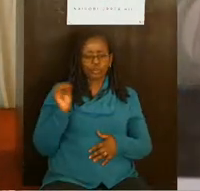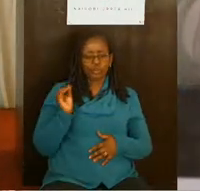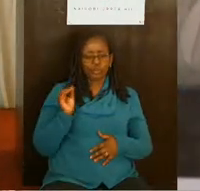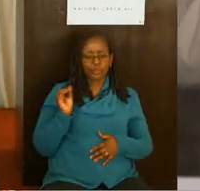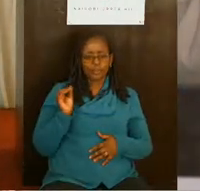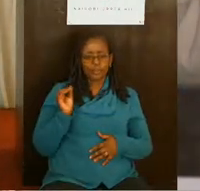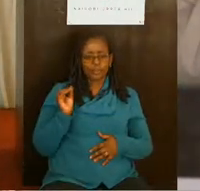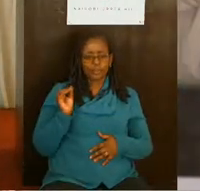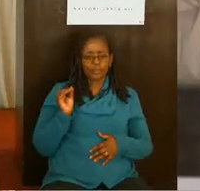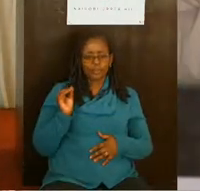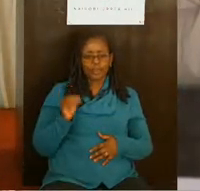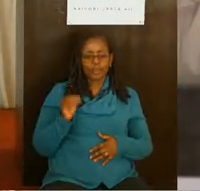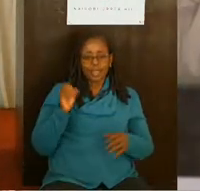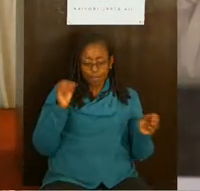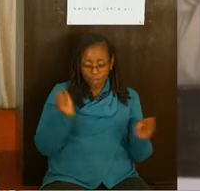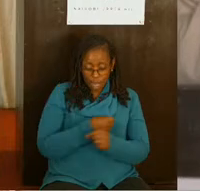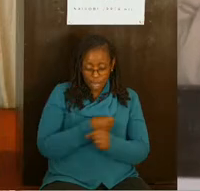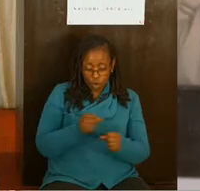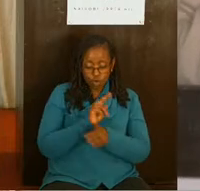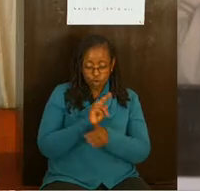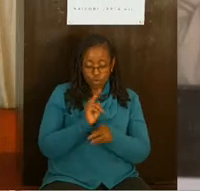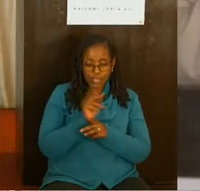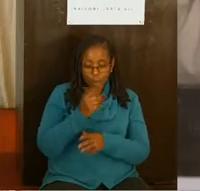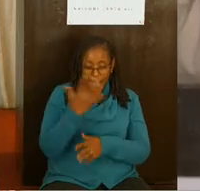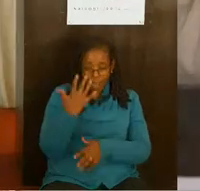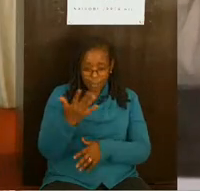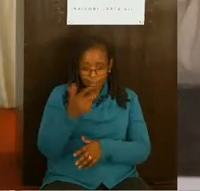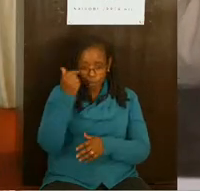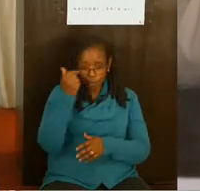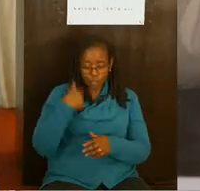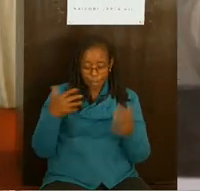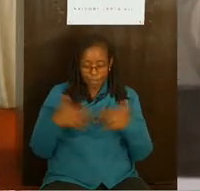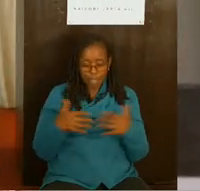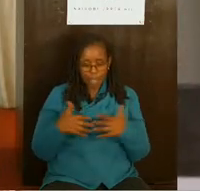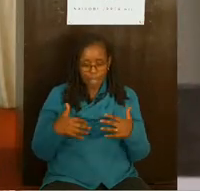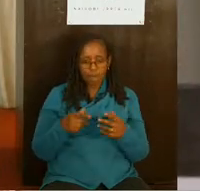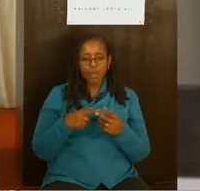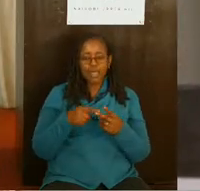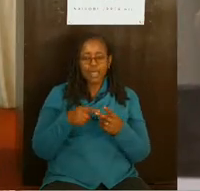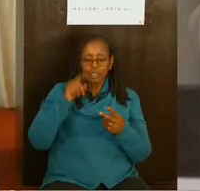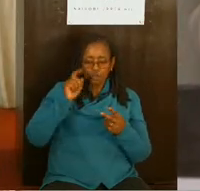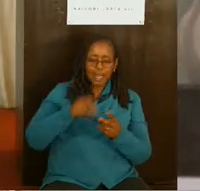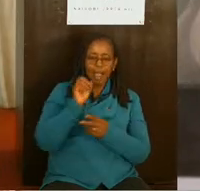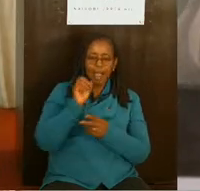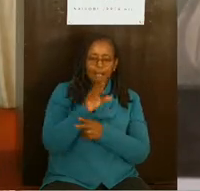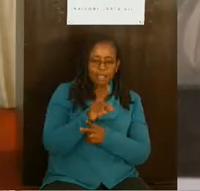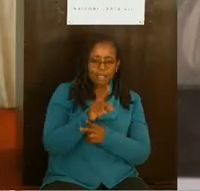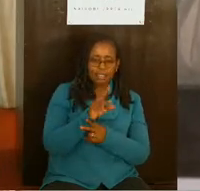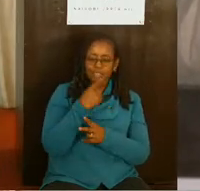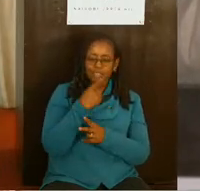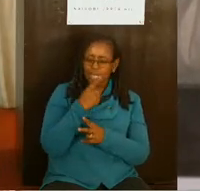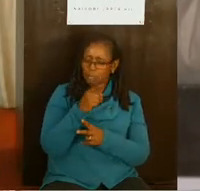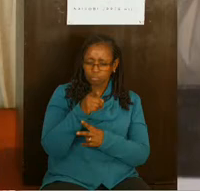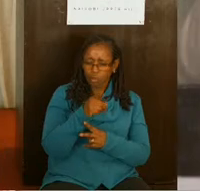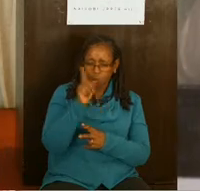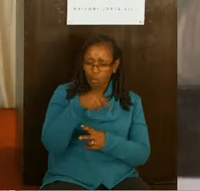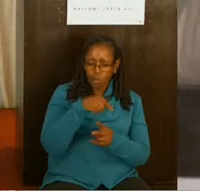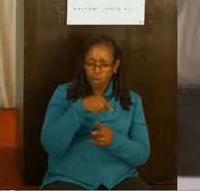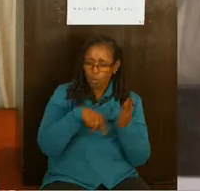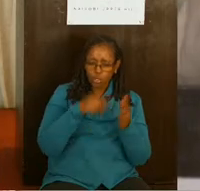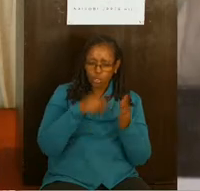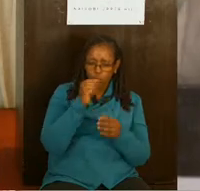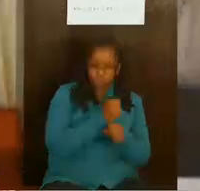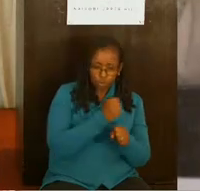own hands if we cannot use our own hands out of fear then we are supposed to advise and tell that what he's doing is